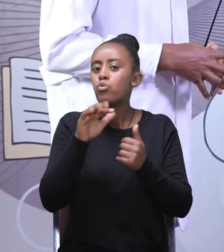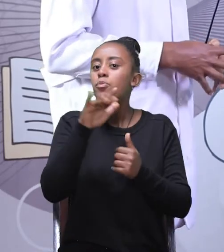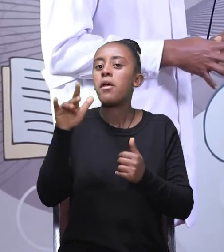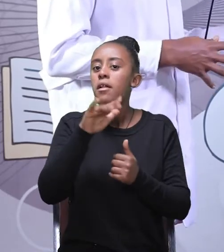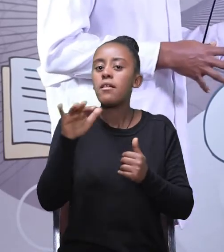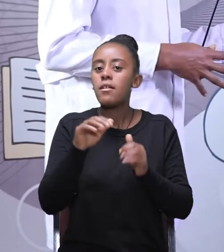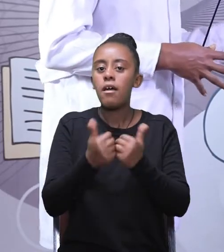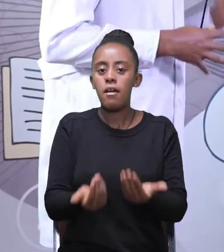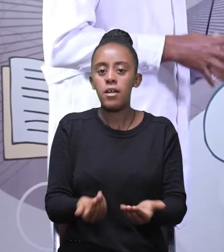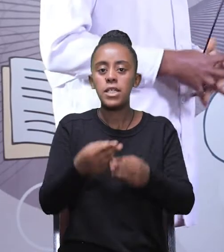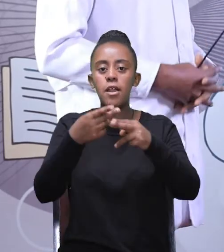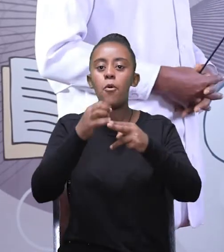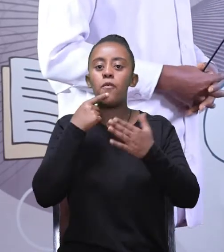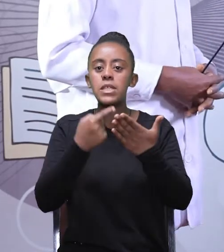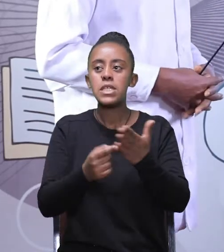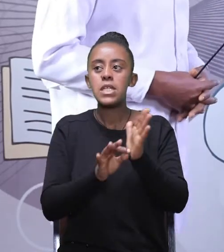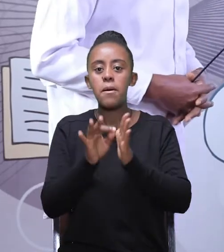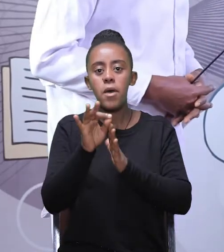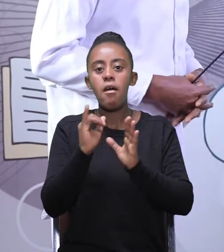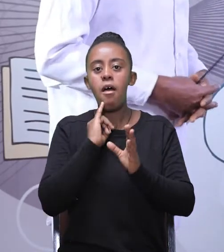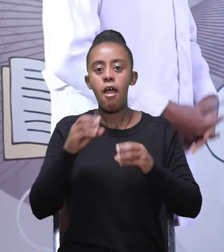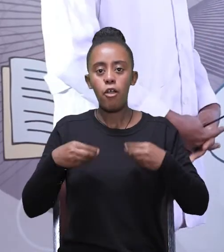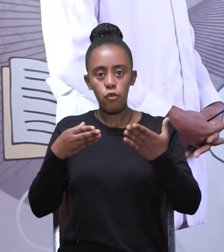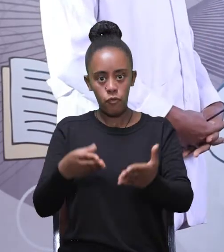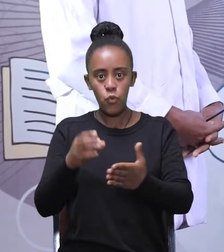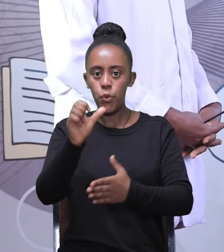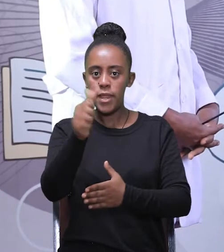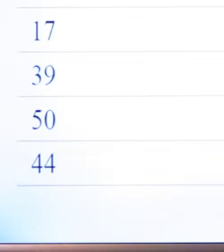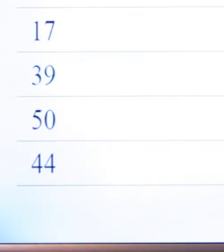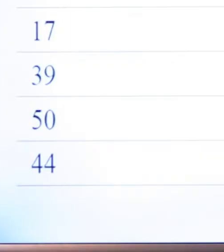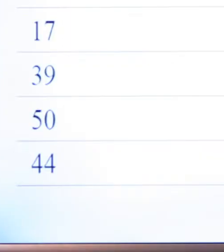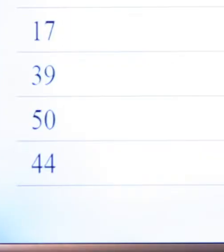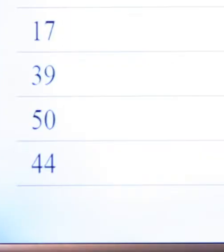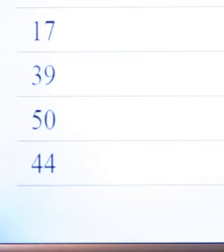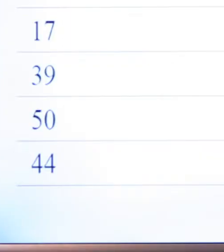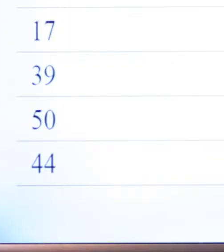it? The name of this number. I give you 10 seconds for this time.